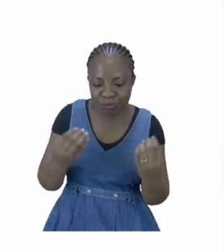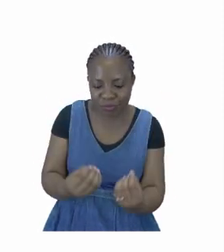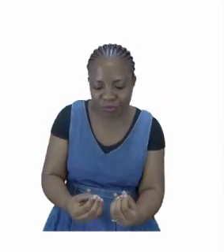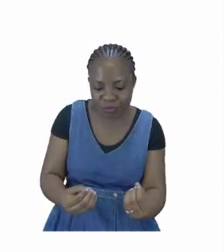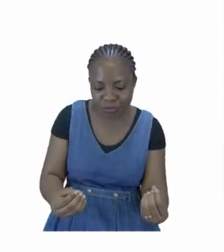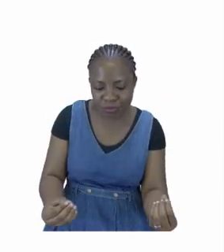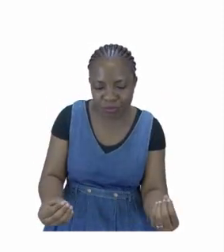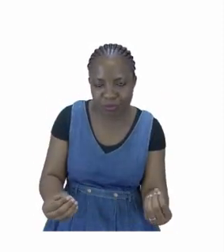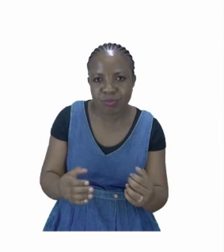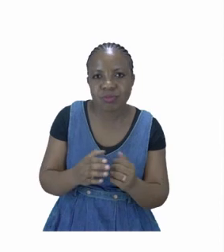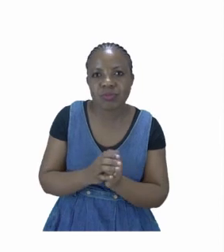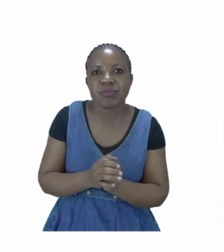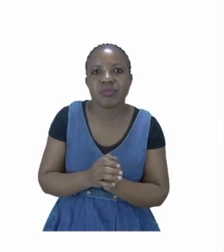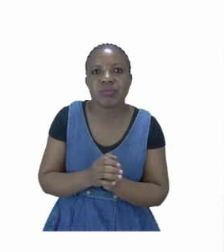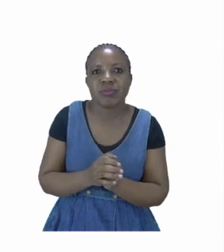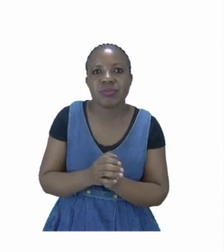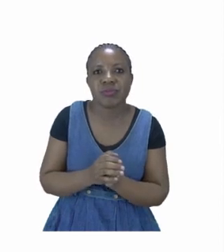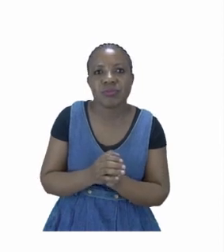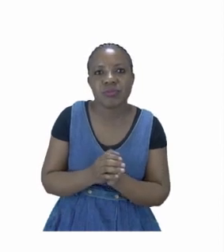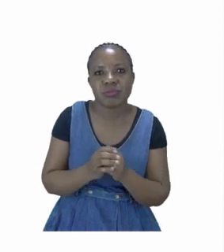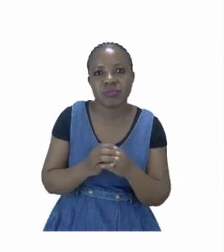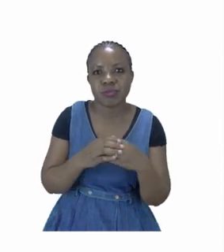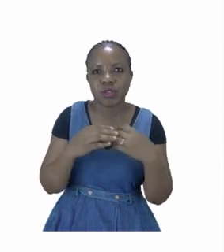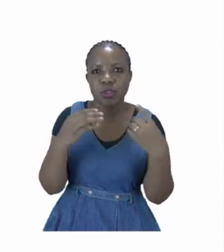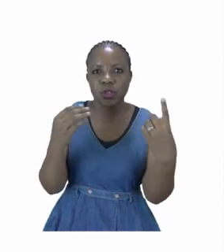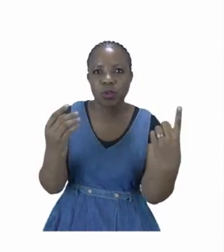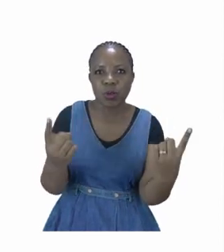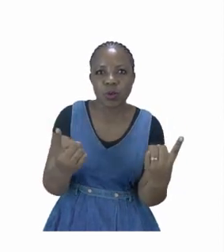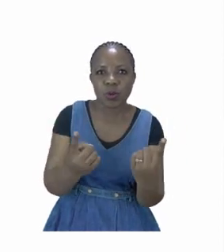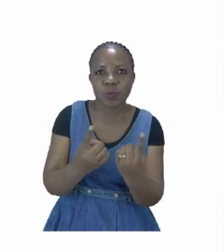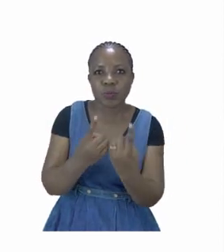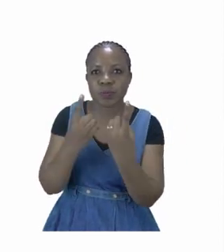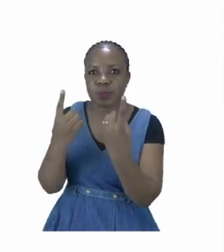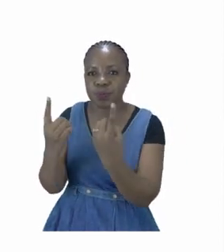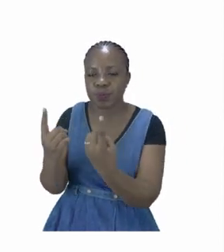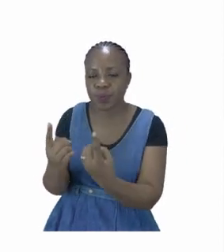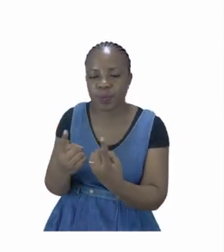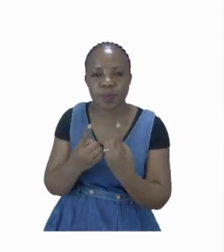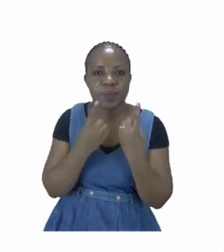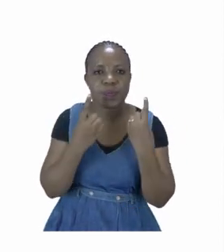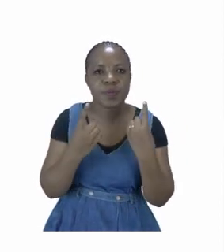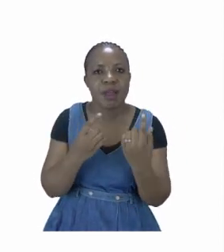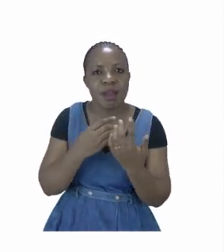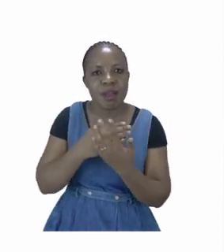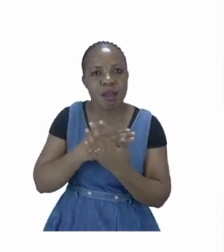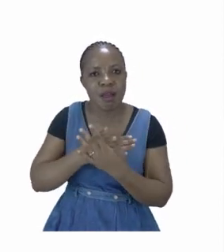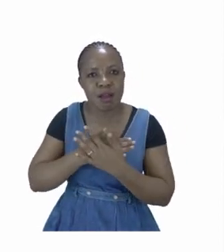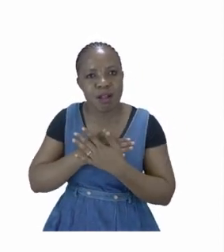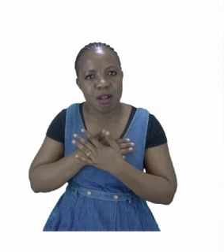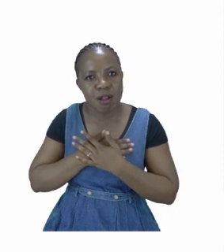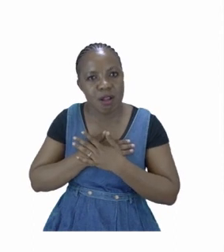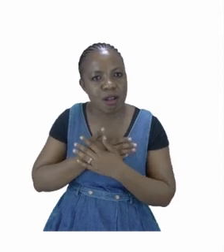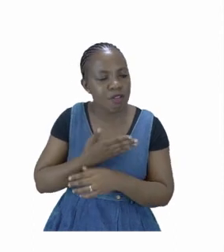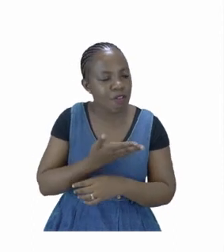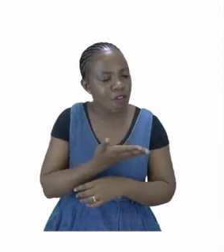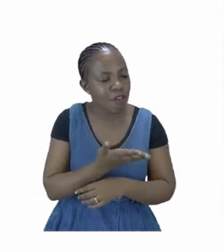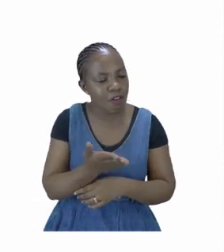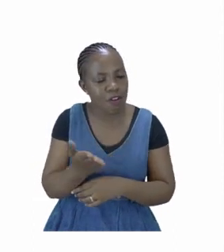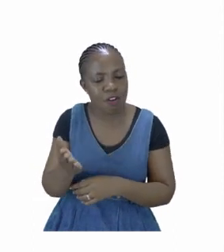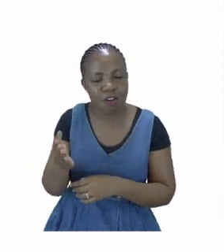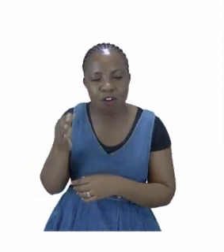flute. I love all kinds of music. My parents